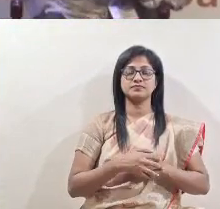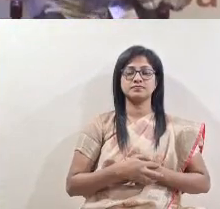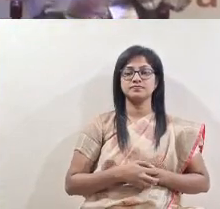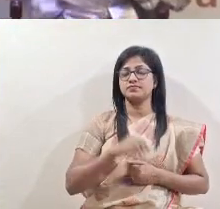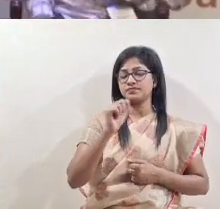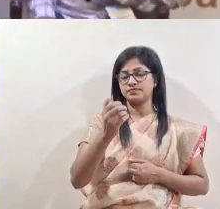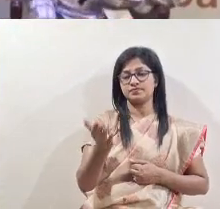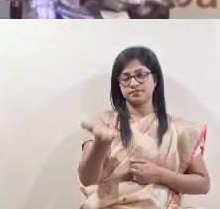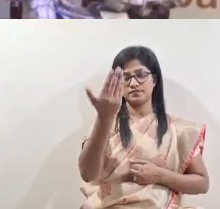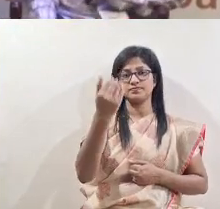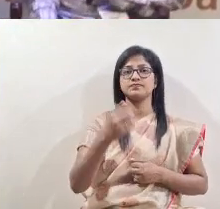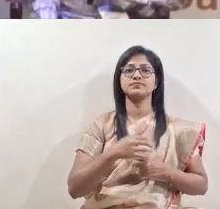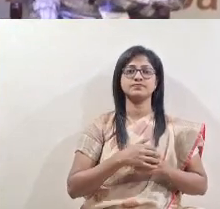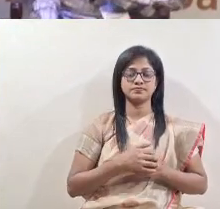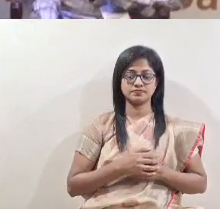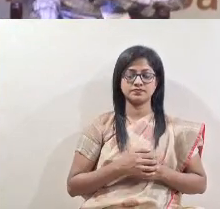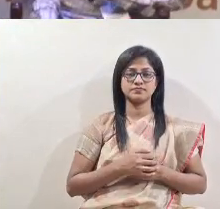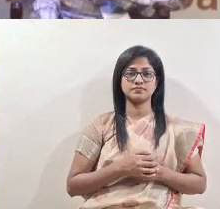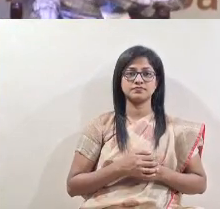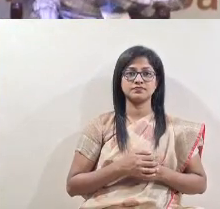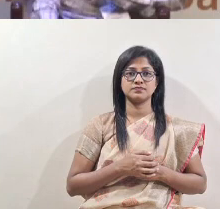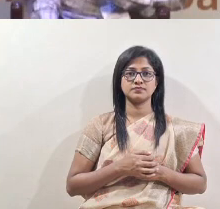Yes, please.